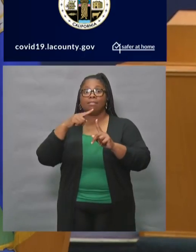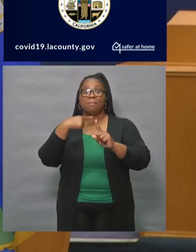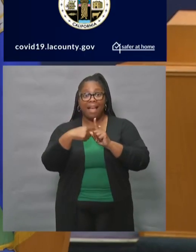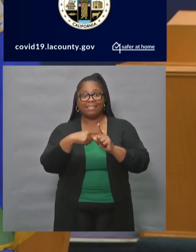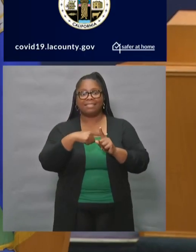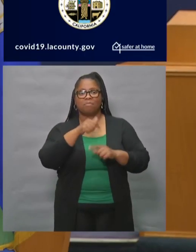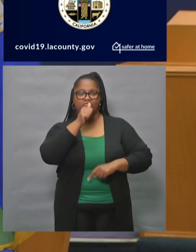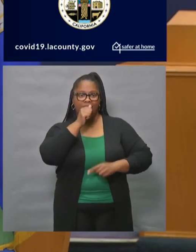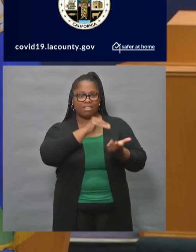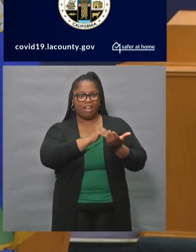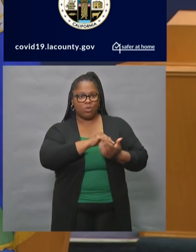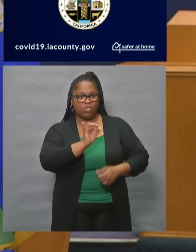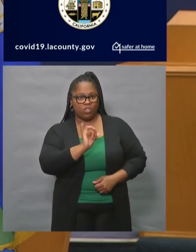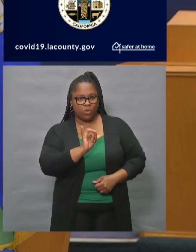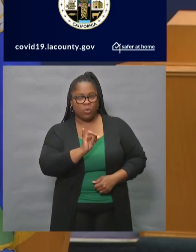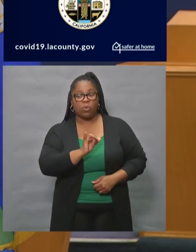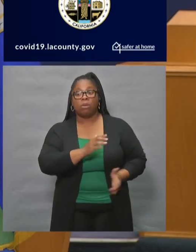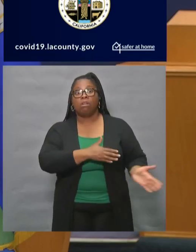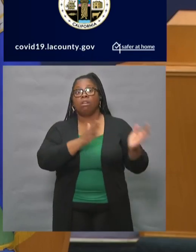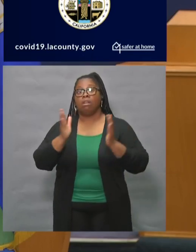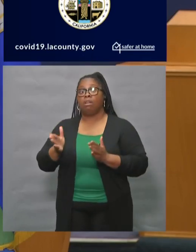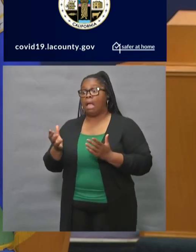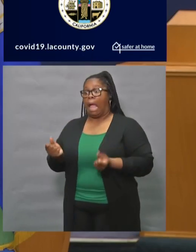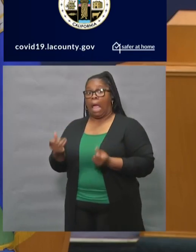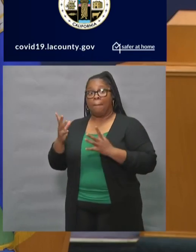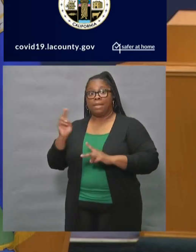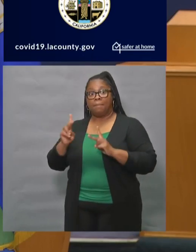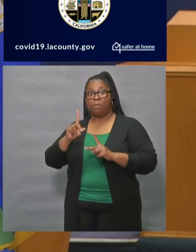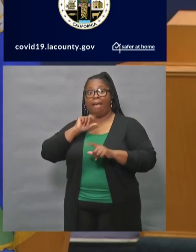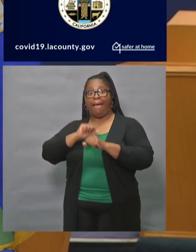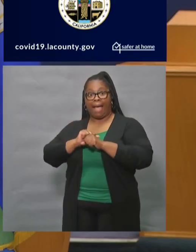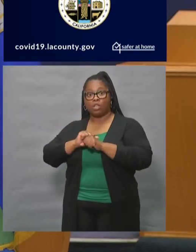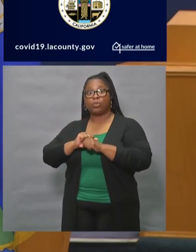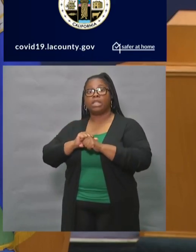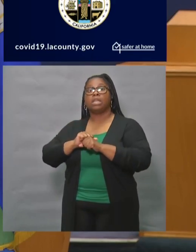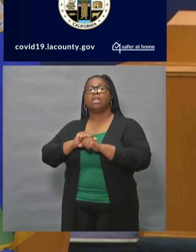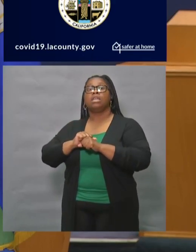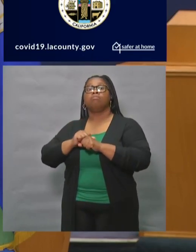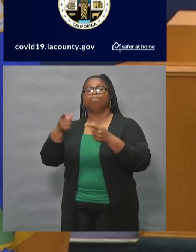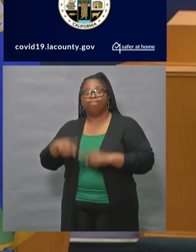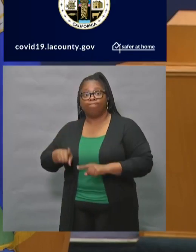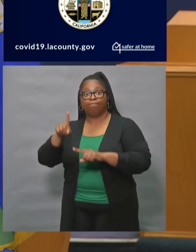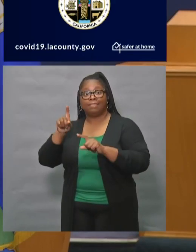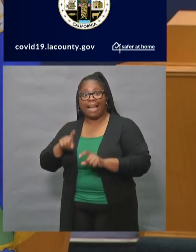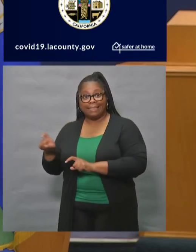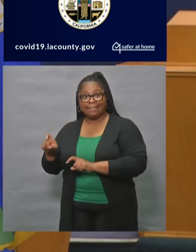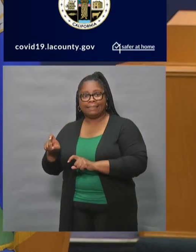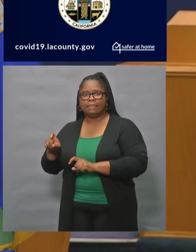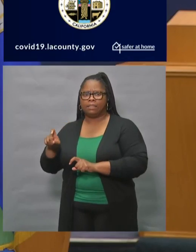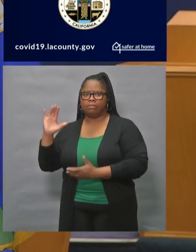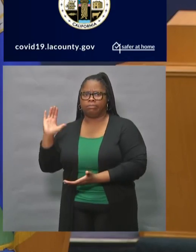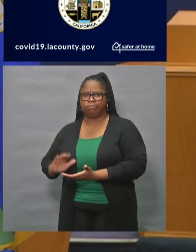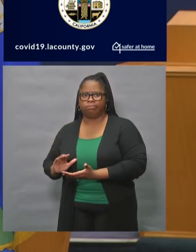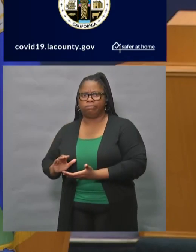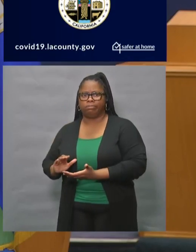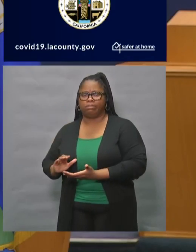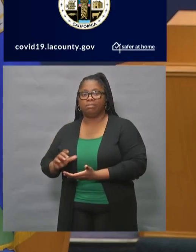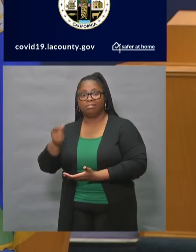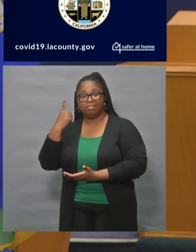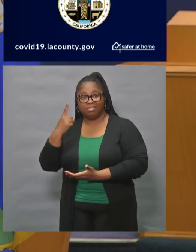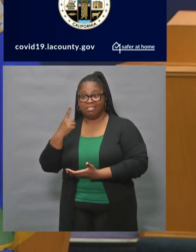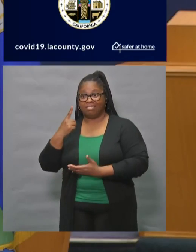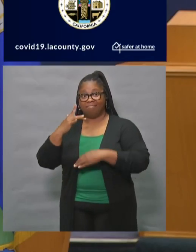sector. But the number of people that are getting tested is much lower than that. And as we see in the drive-through testing sites, not all of those slots are getting